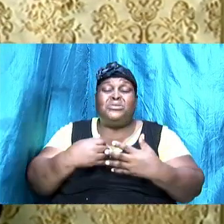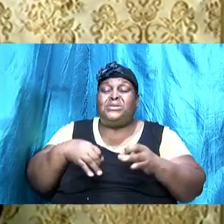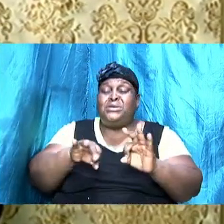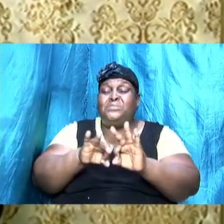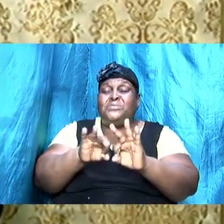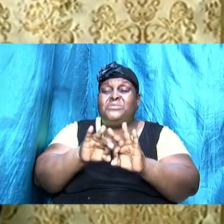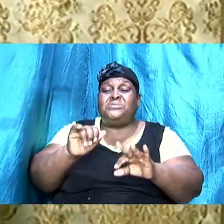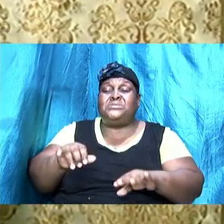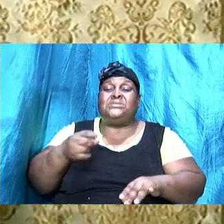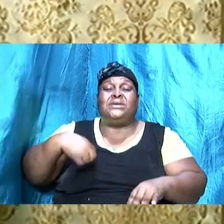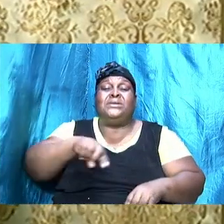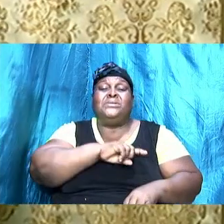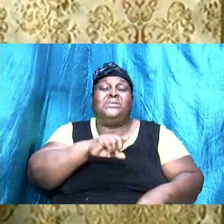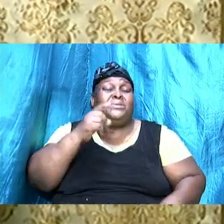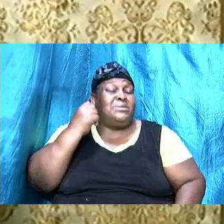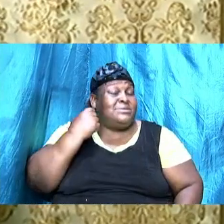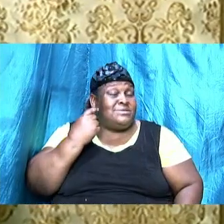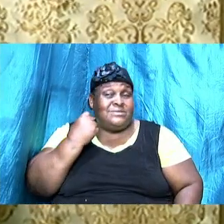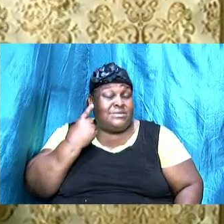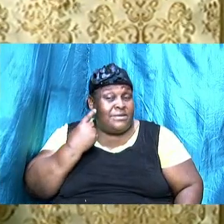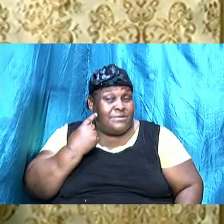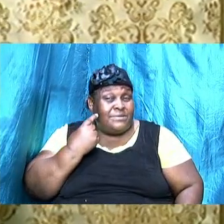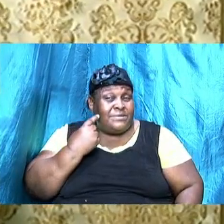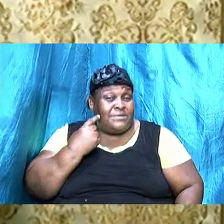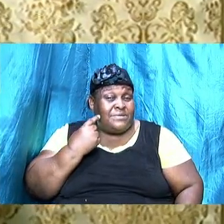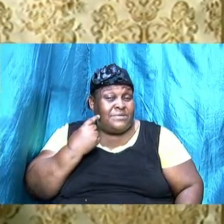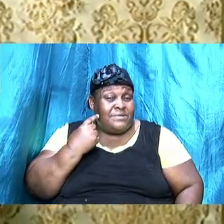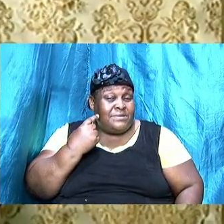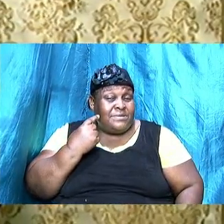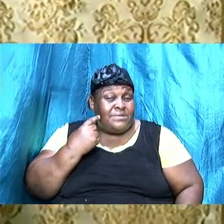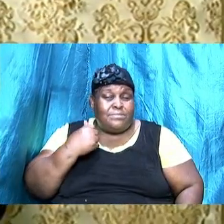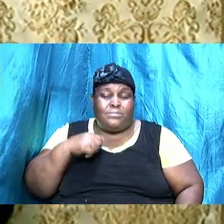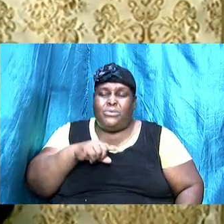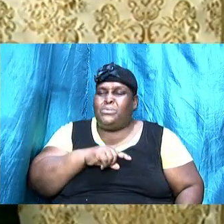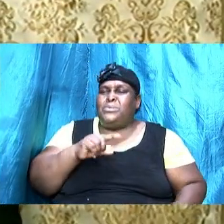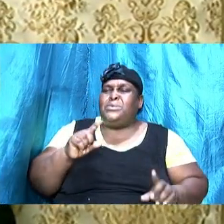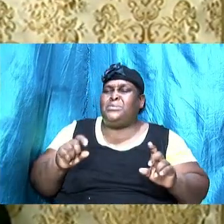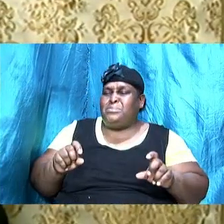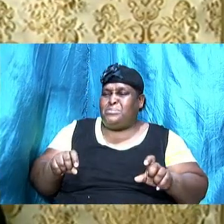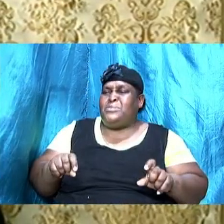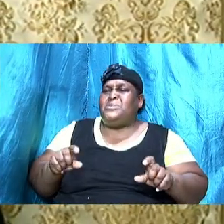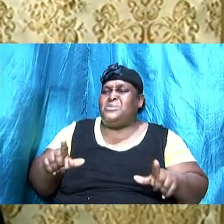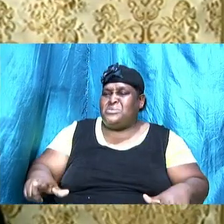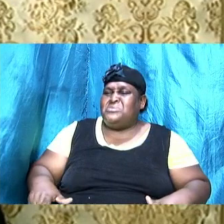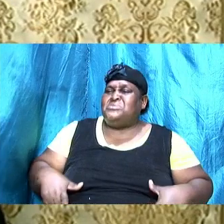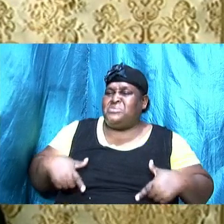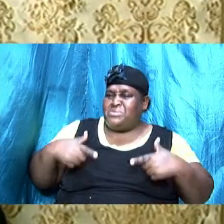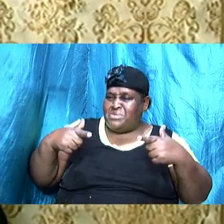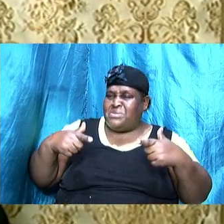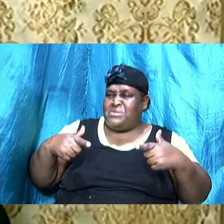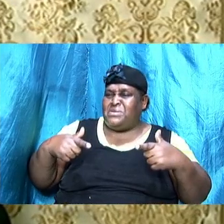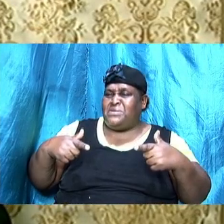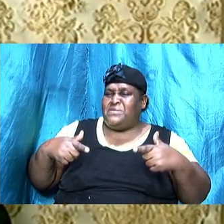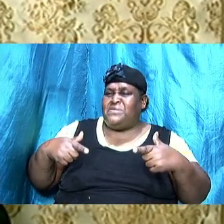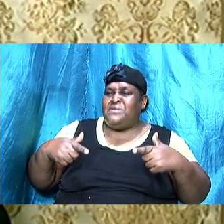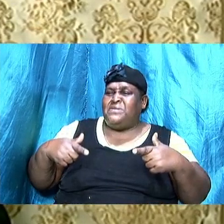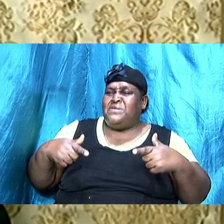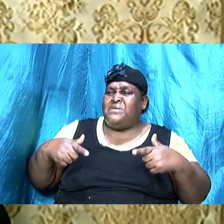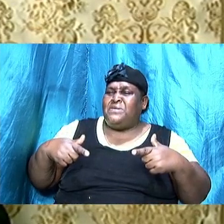we understand that we must travel this road, because there are